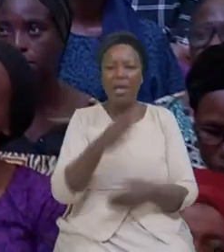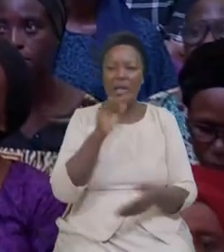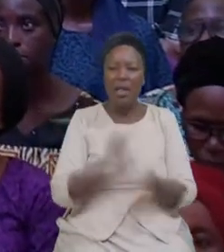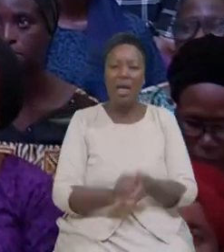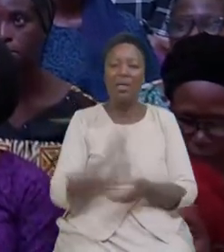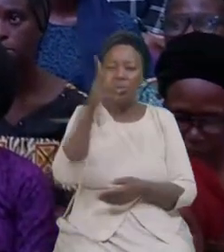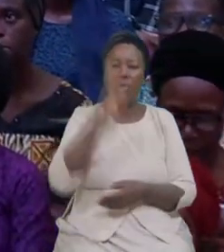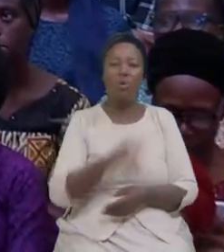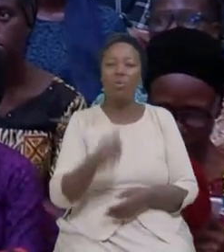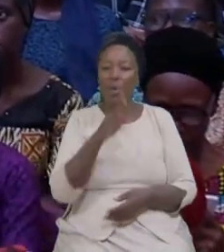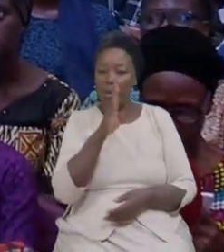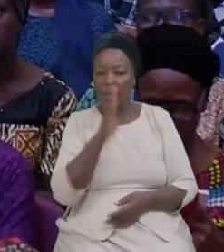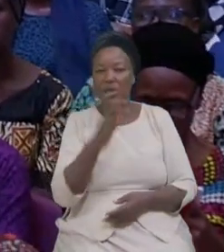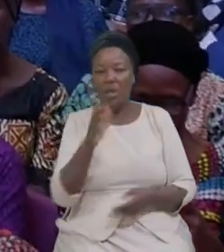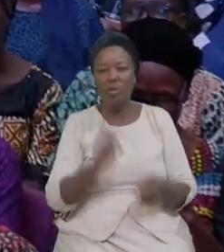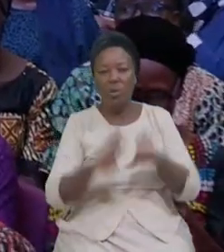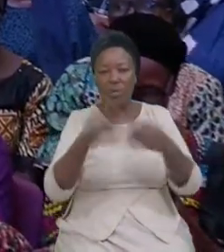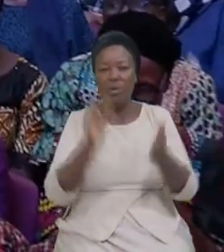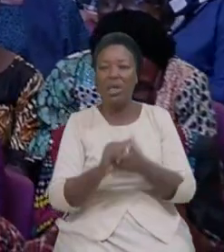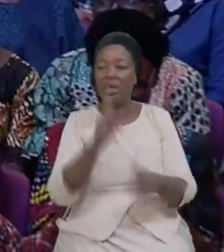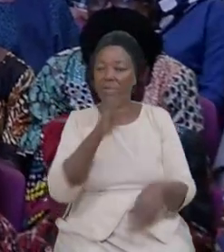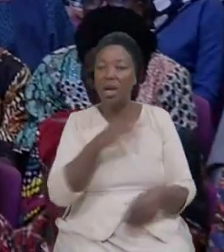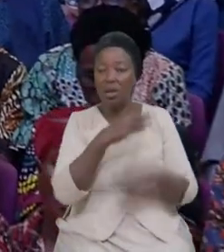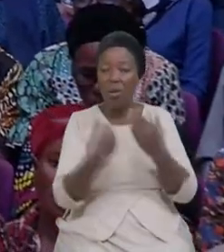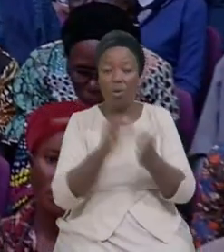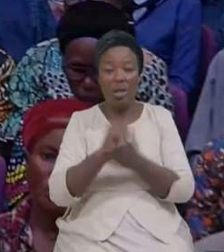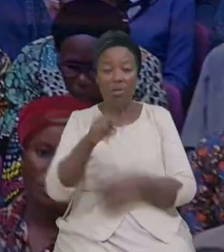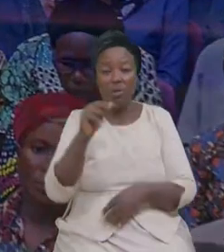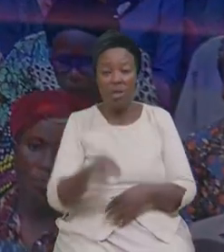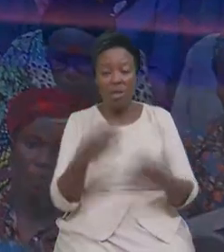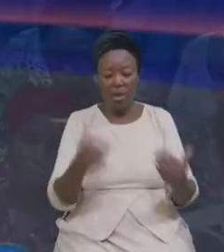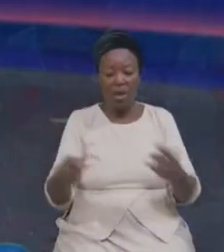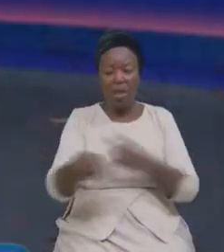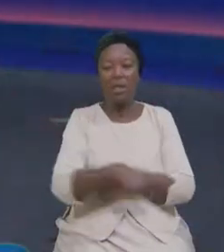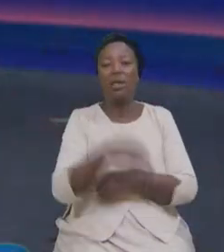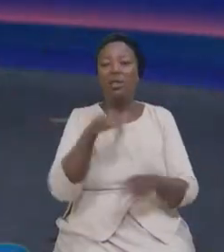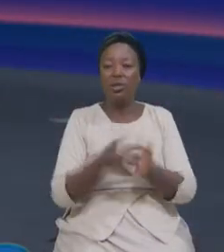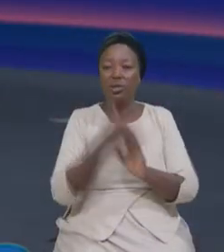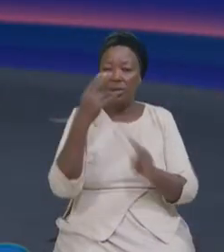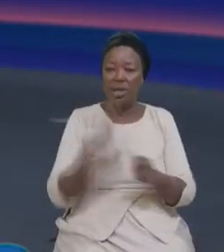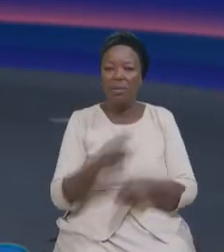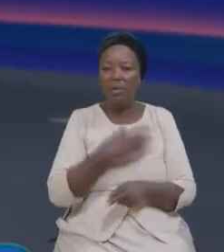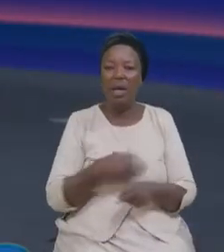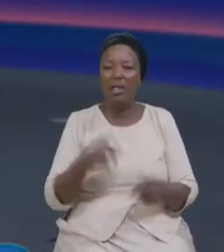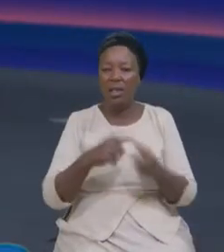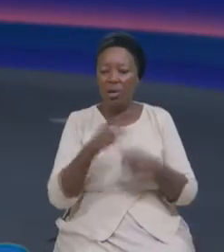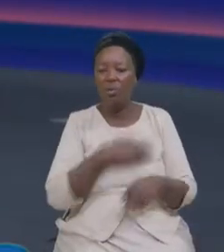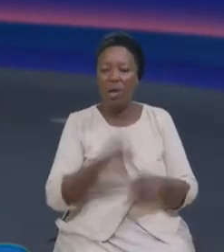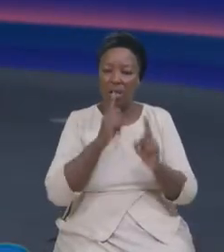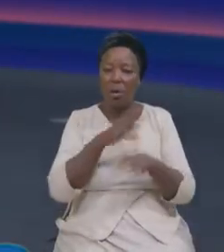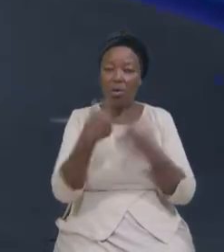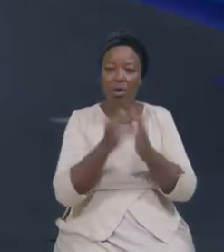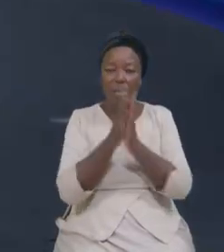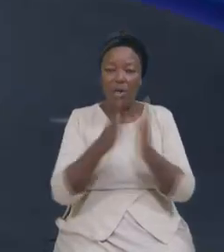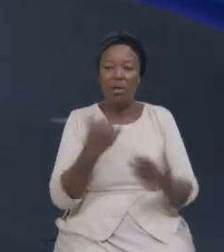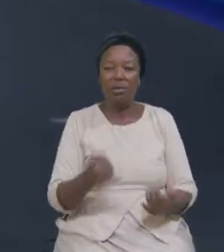you have confidence, you have assurance, that God is here even at this very hour for you. Let me tell